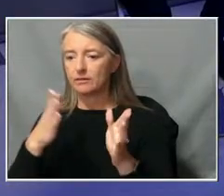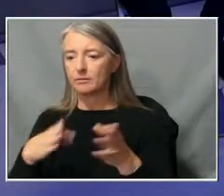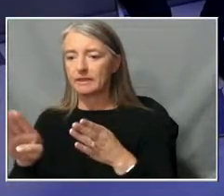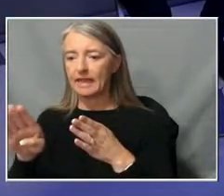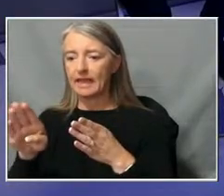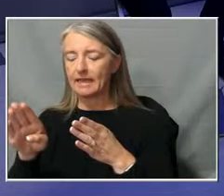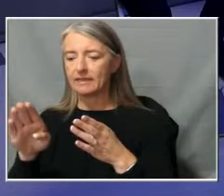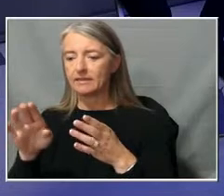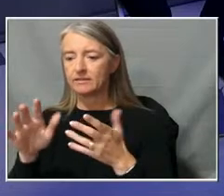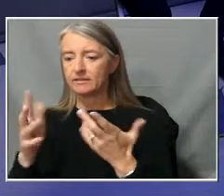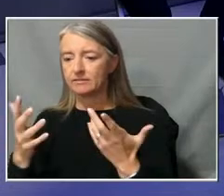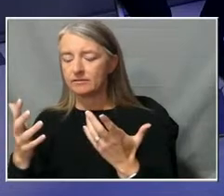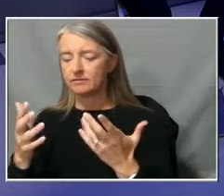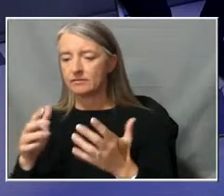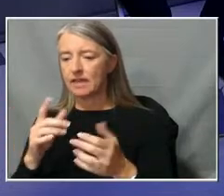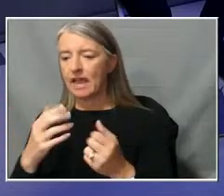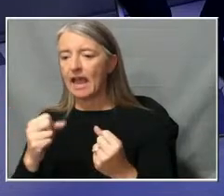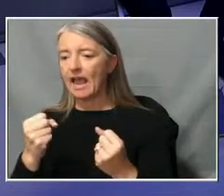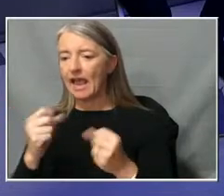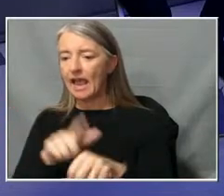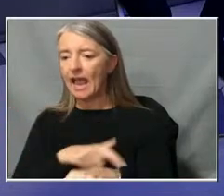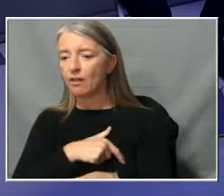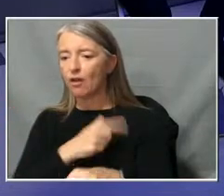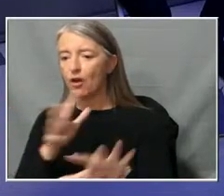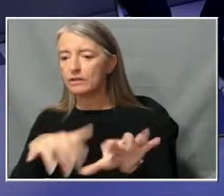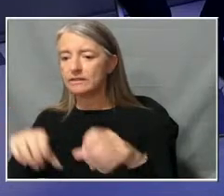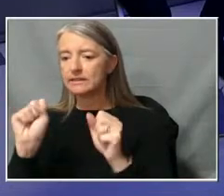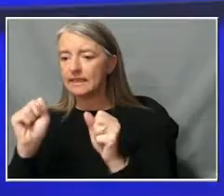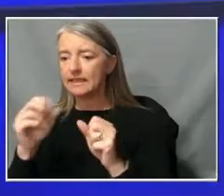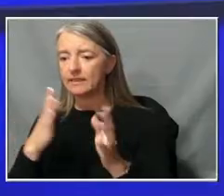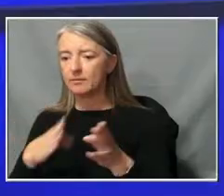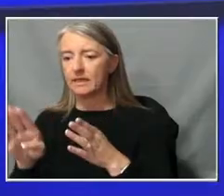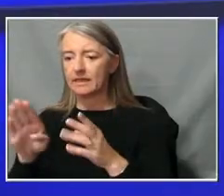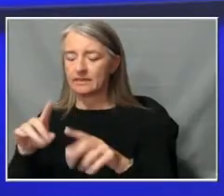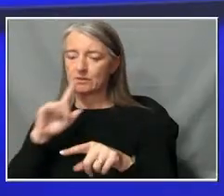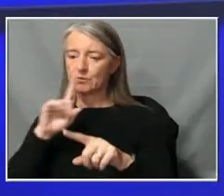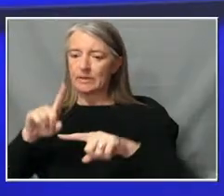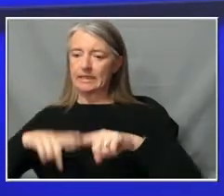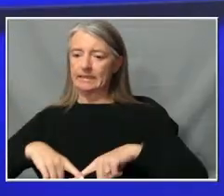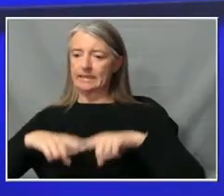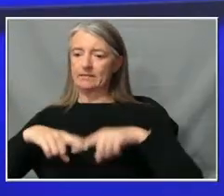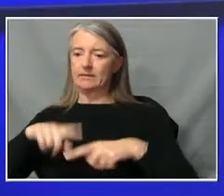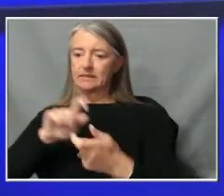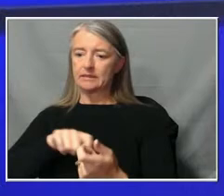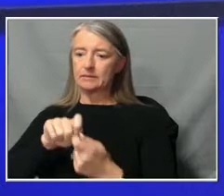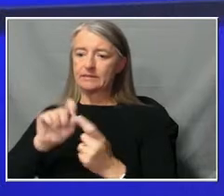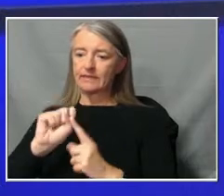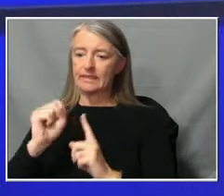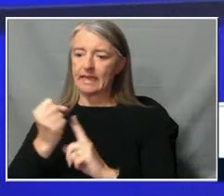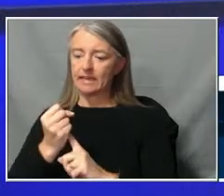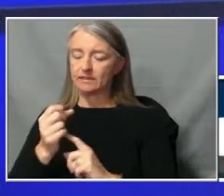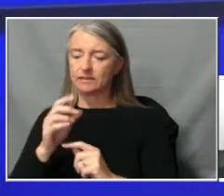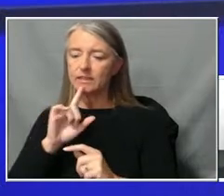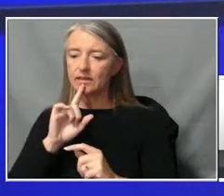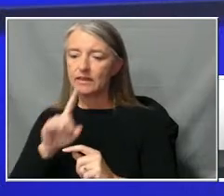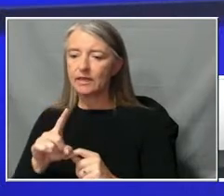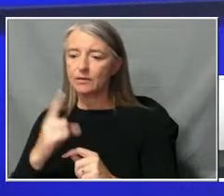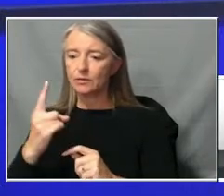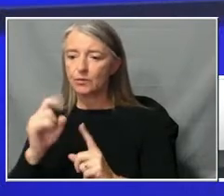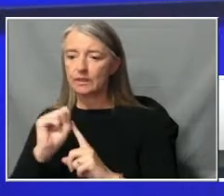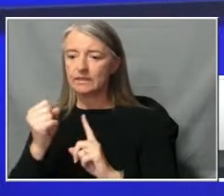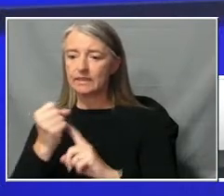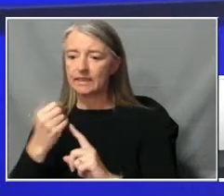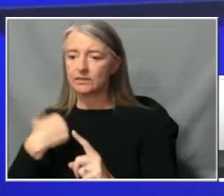patient? What does that planning process actually look like? Okay, it really depends on the specific case. There was a case that we